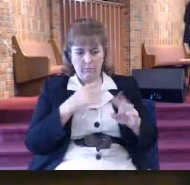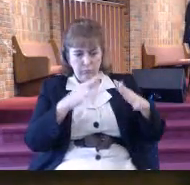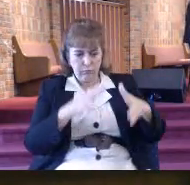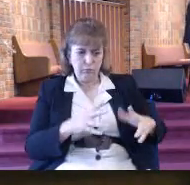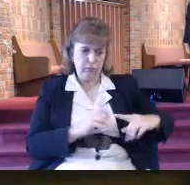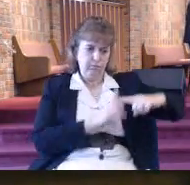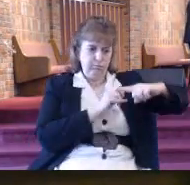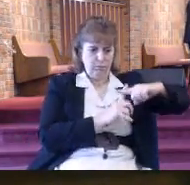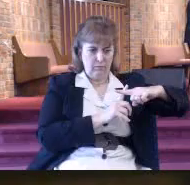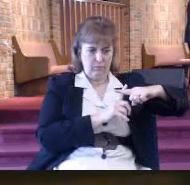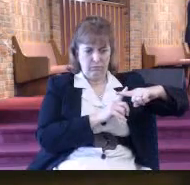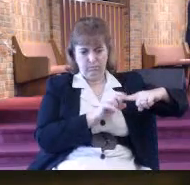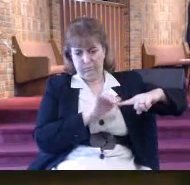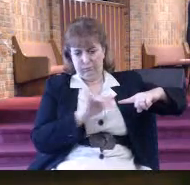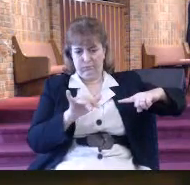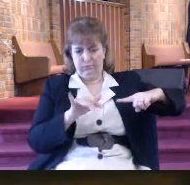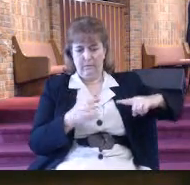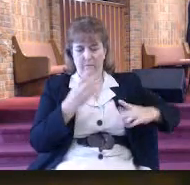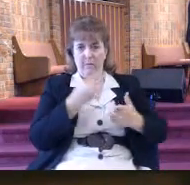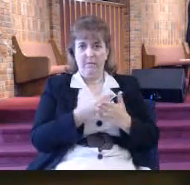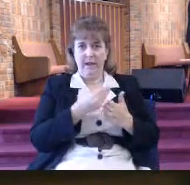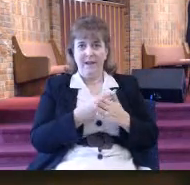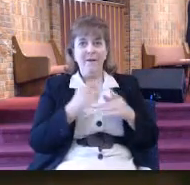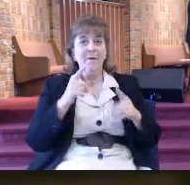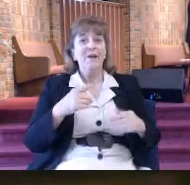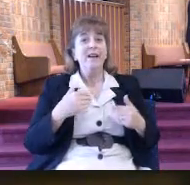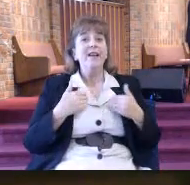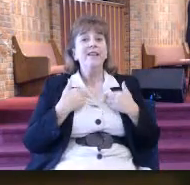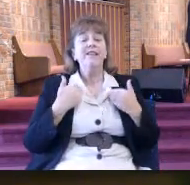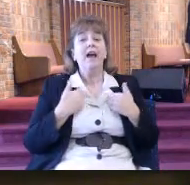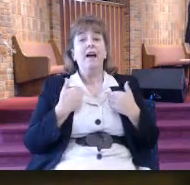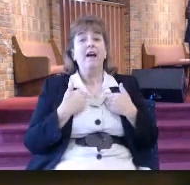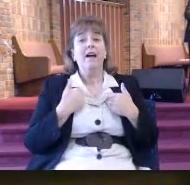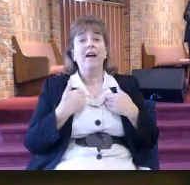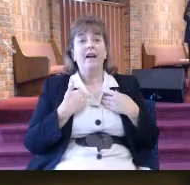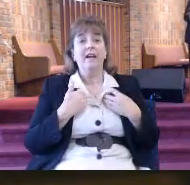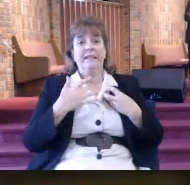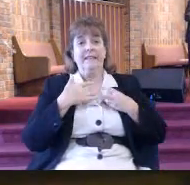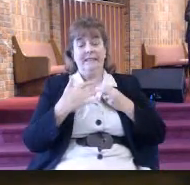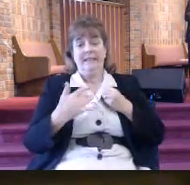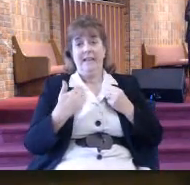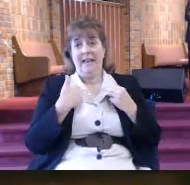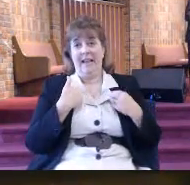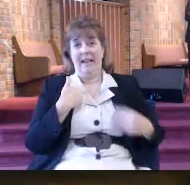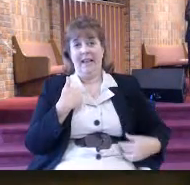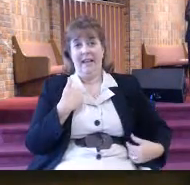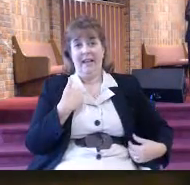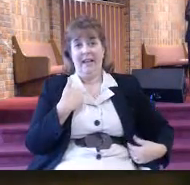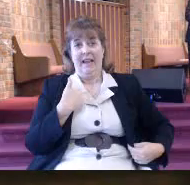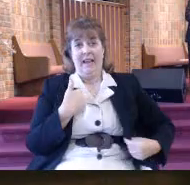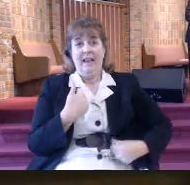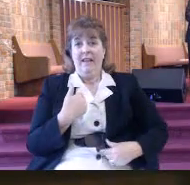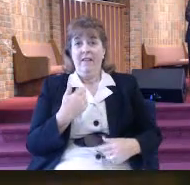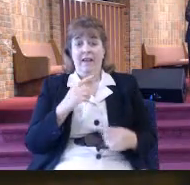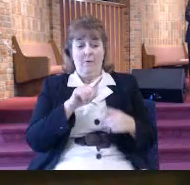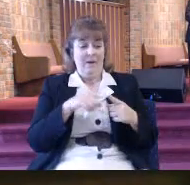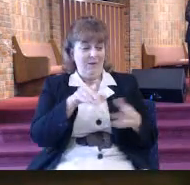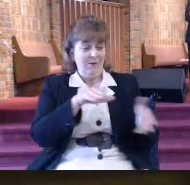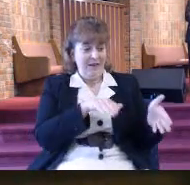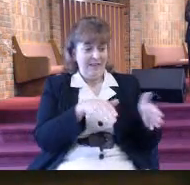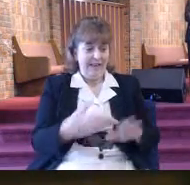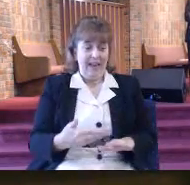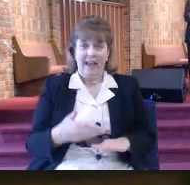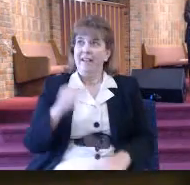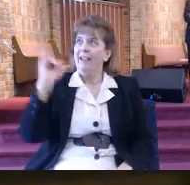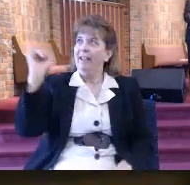dollars. In the early part of one's life, if you fill out a balance sheet, it's often the case that you're worth more dead than alive because